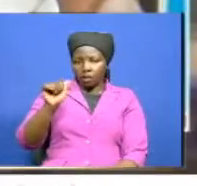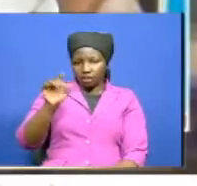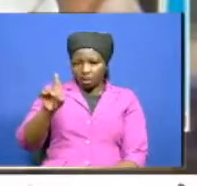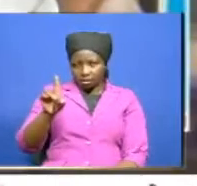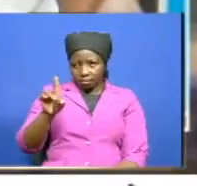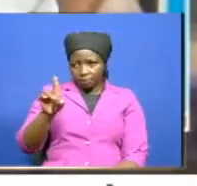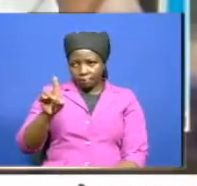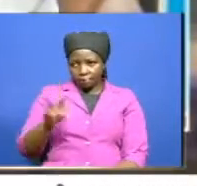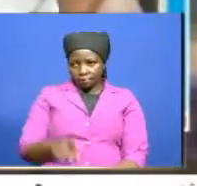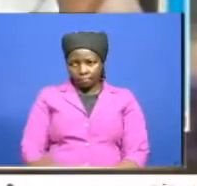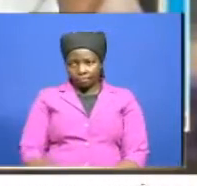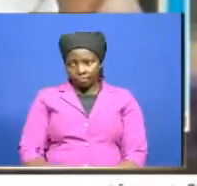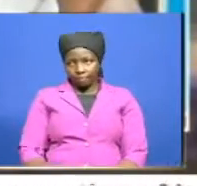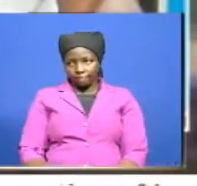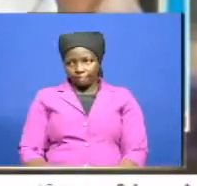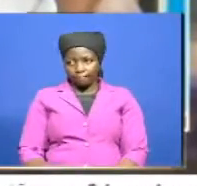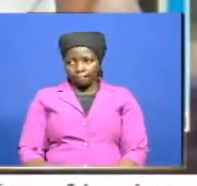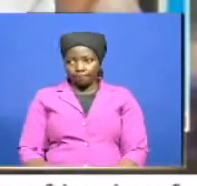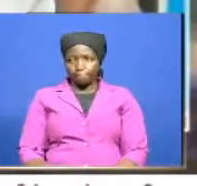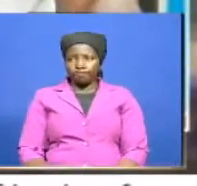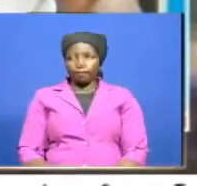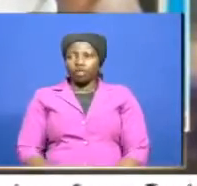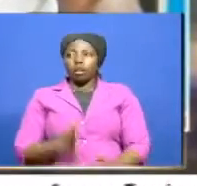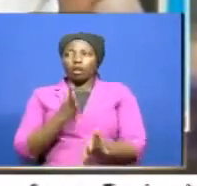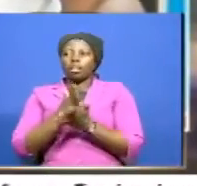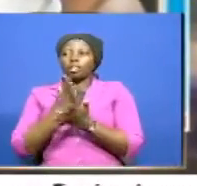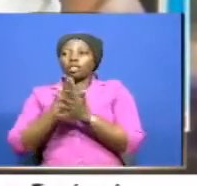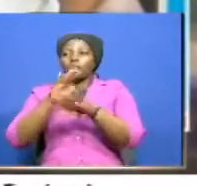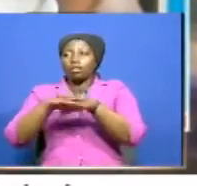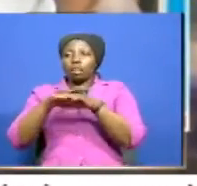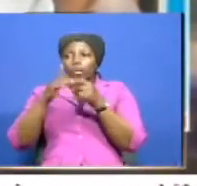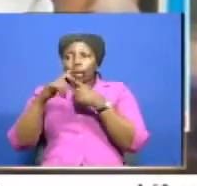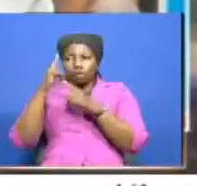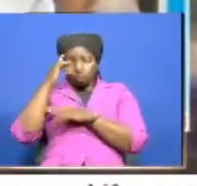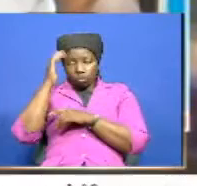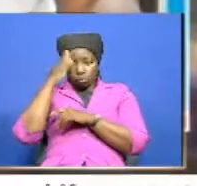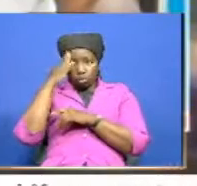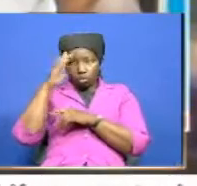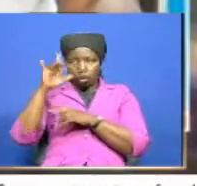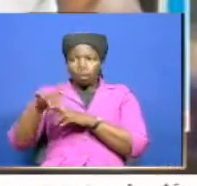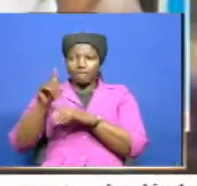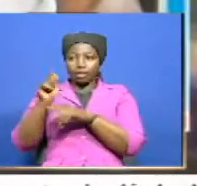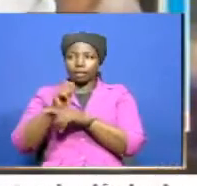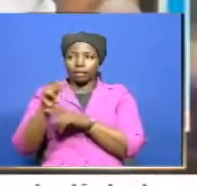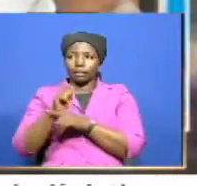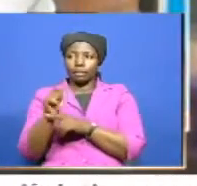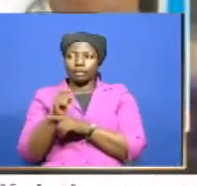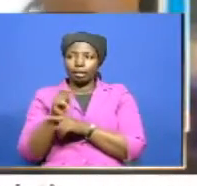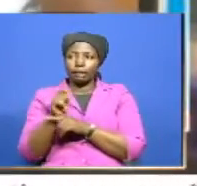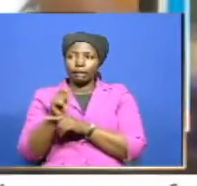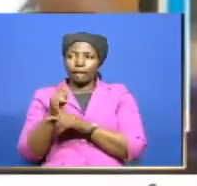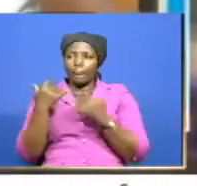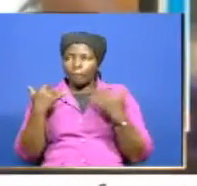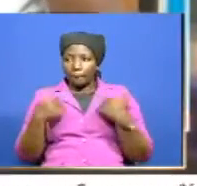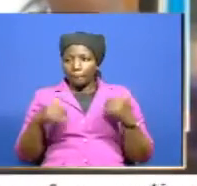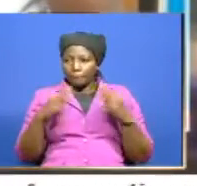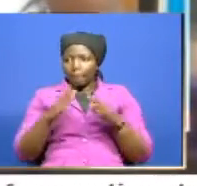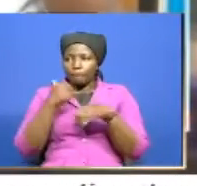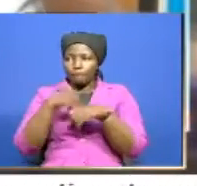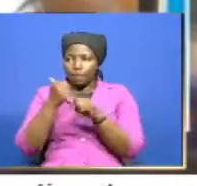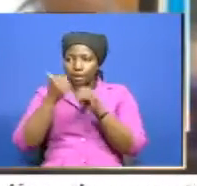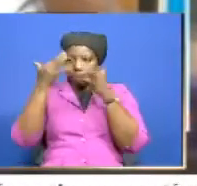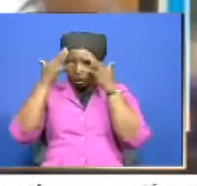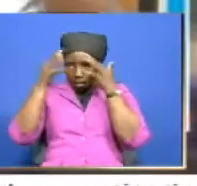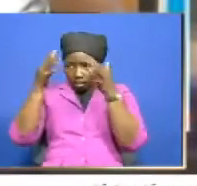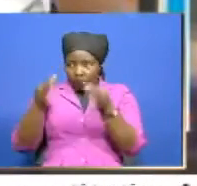Whole thing about flamboyance. It's good, but you know, you have to train. You have to train. I mean, players make decisions when they're in space,